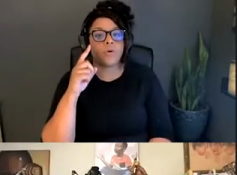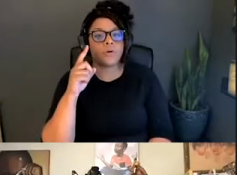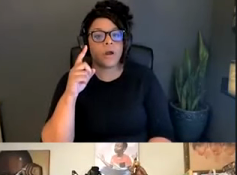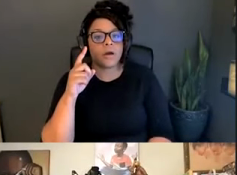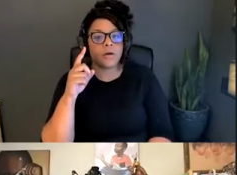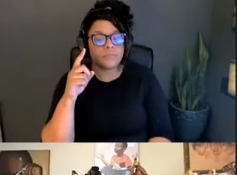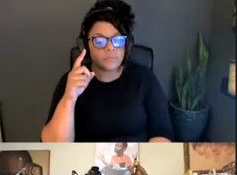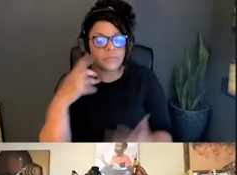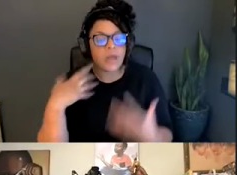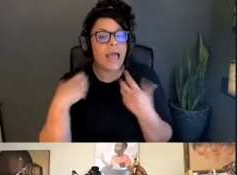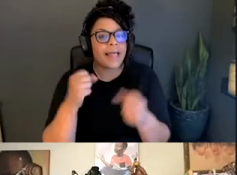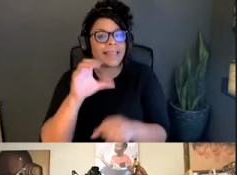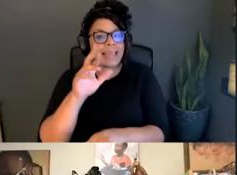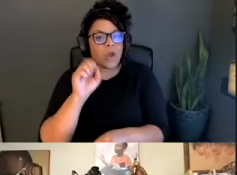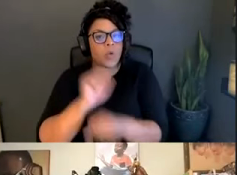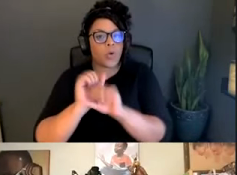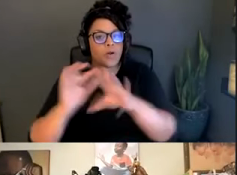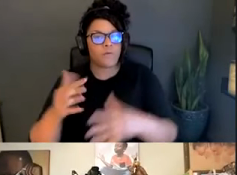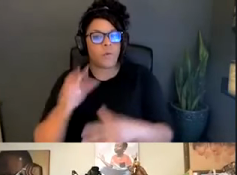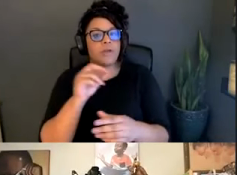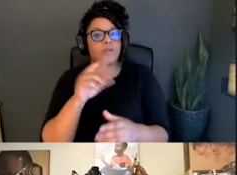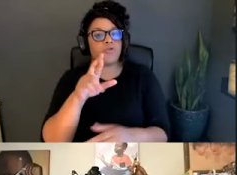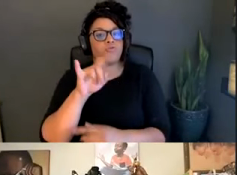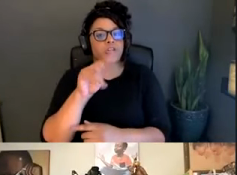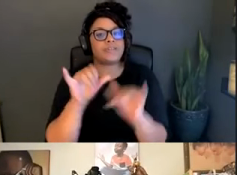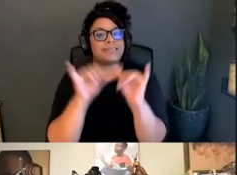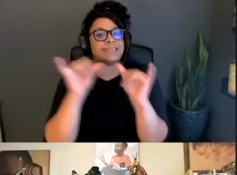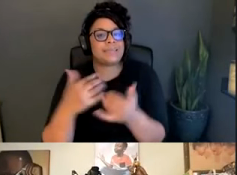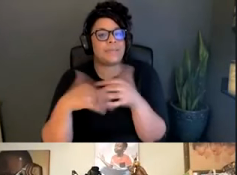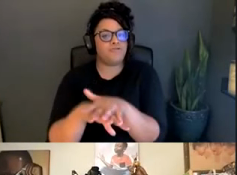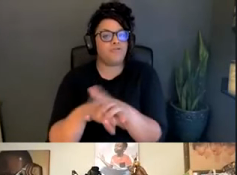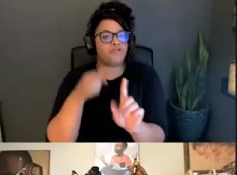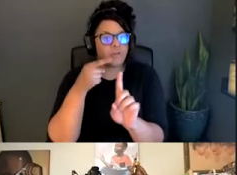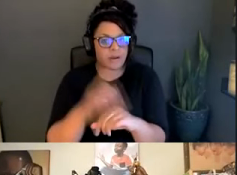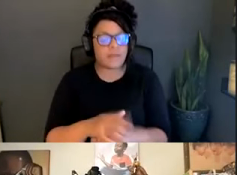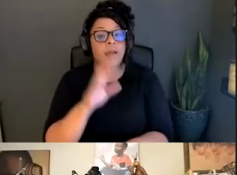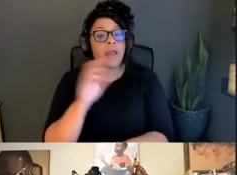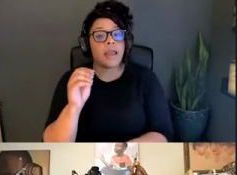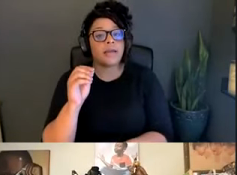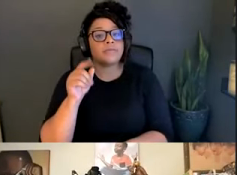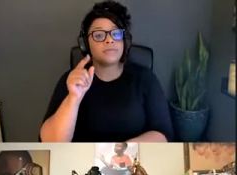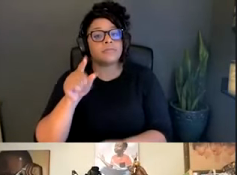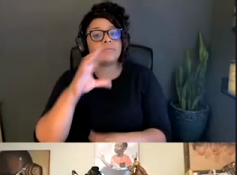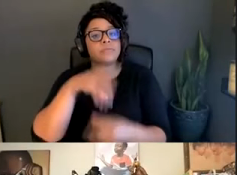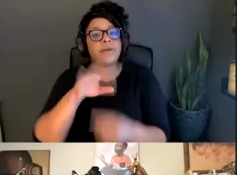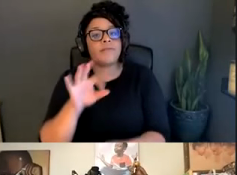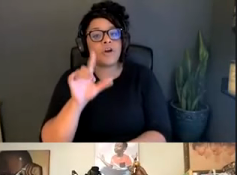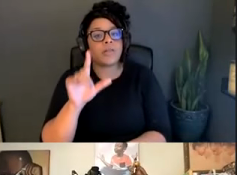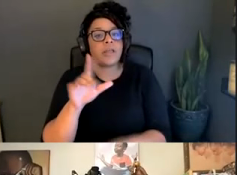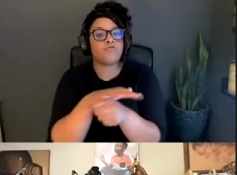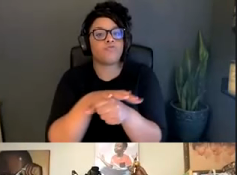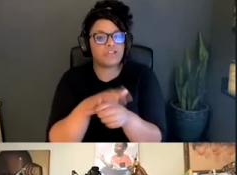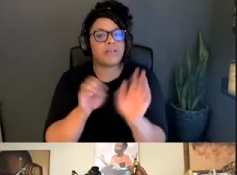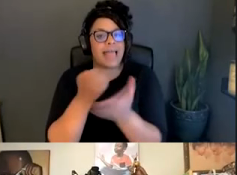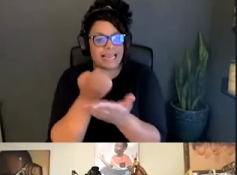on healthcare workforce and the Region Systems Integration Initiative, and is a member of the Finger Lakes Regional Economic Development